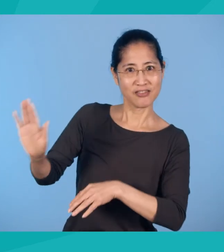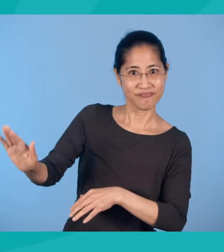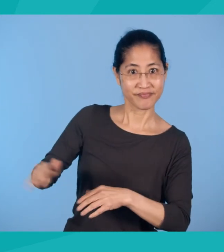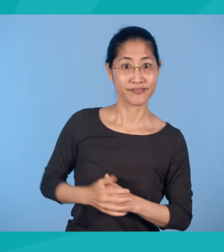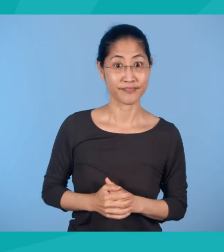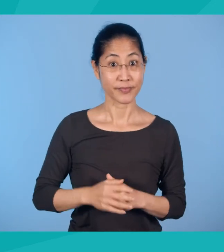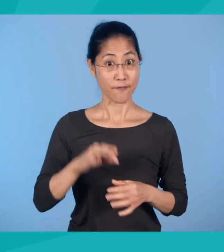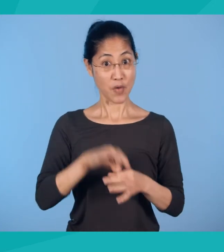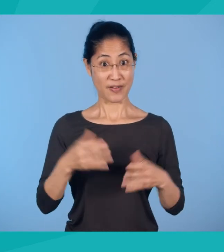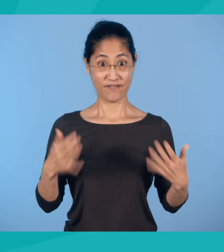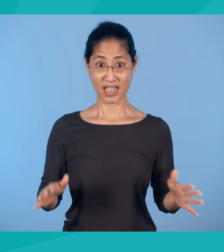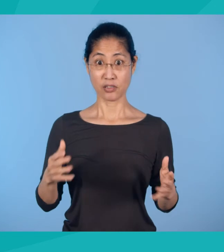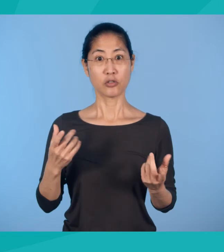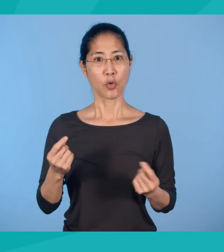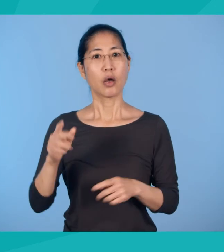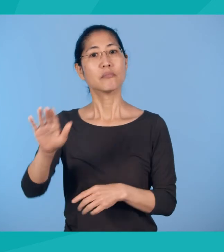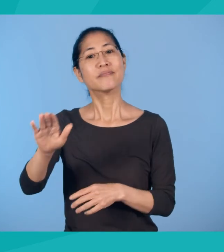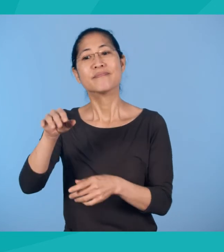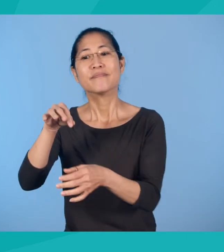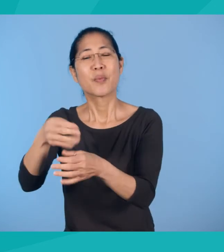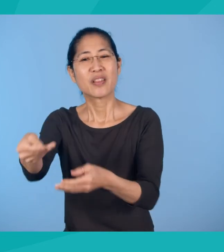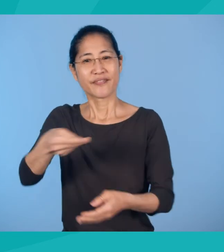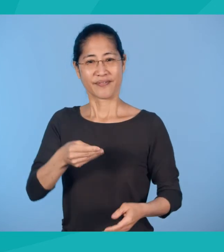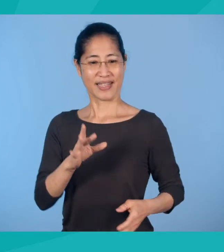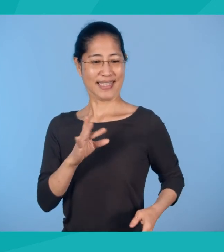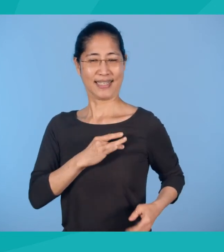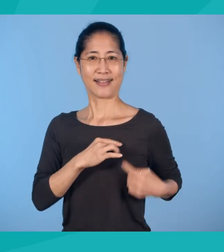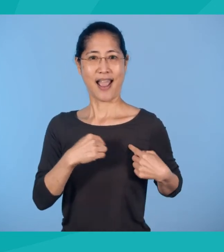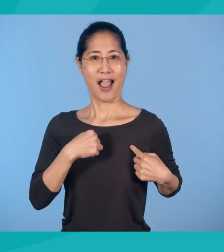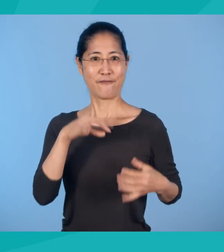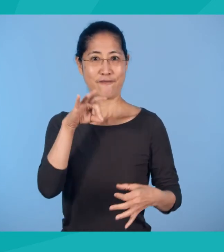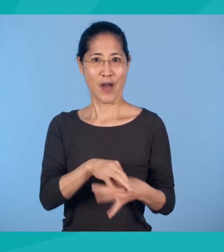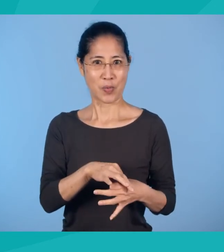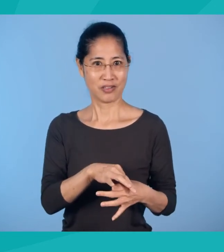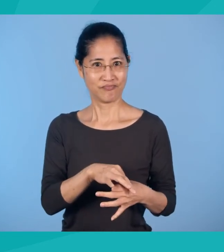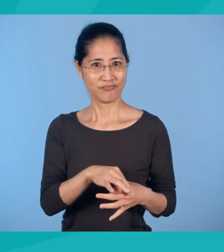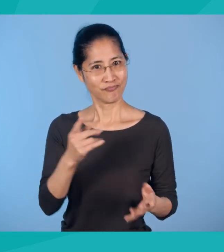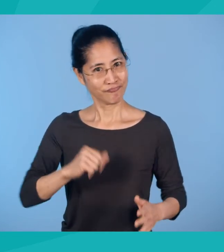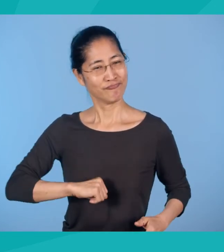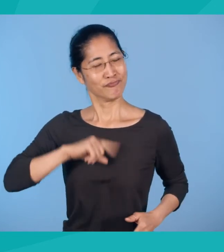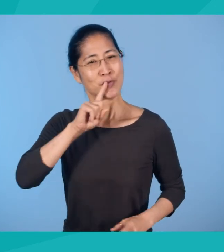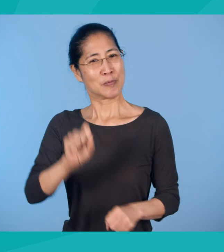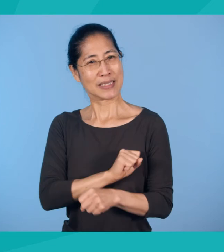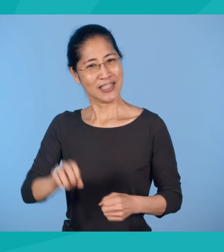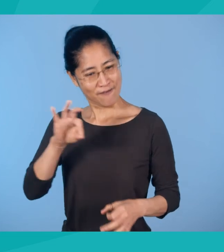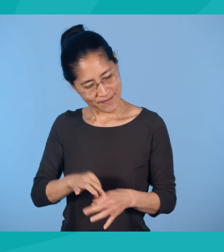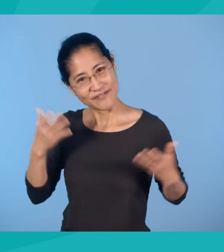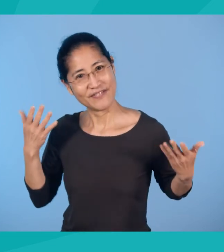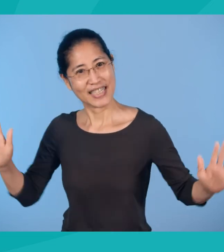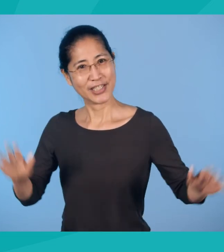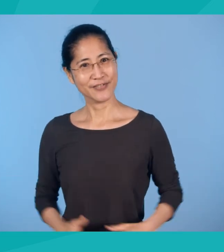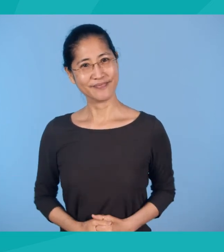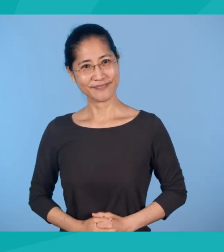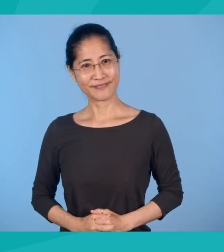watch this process online through live feeds from the county. Once you have cast your ballot, the poll worker will offer you an I voted